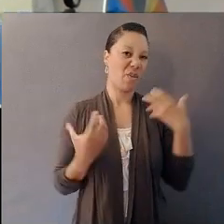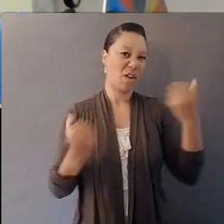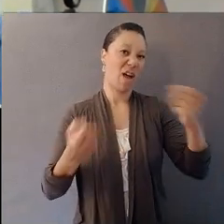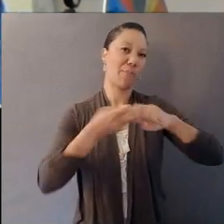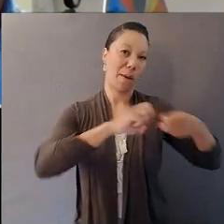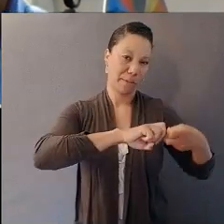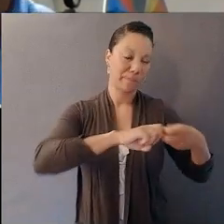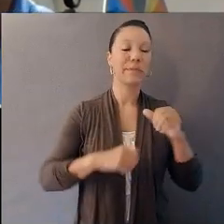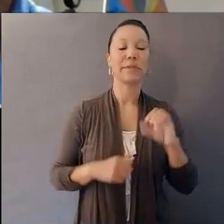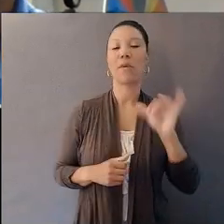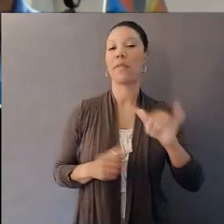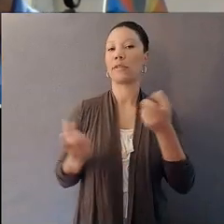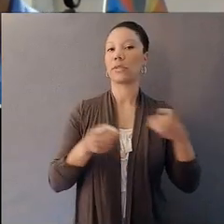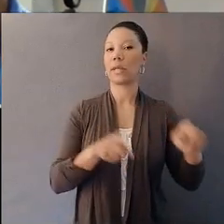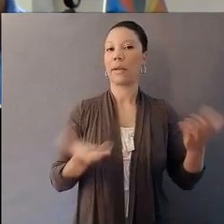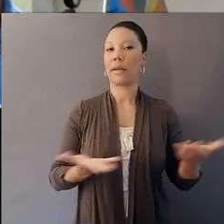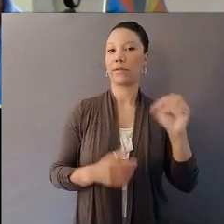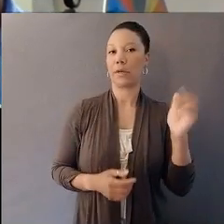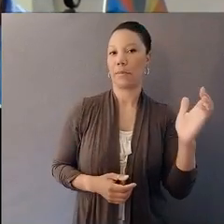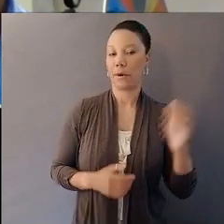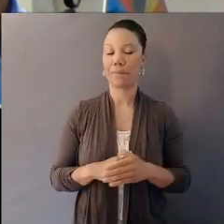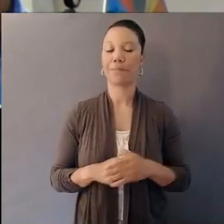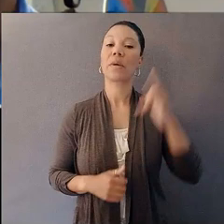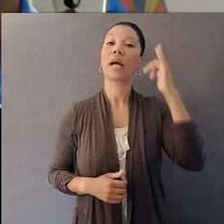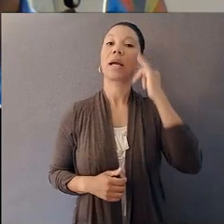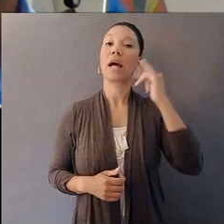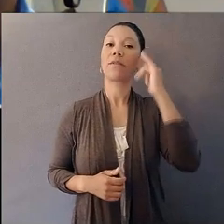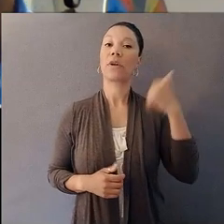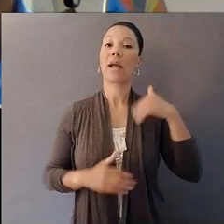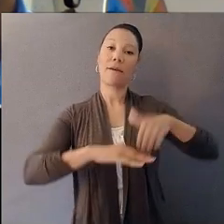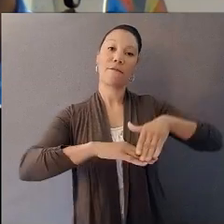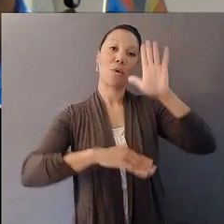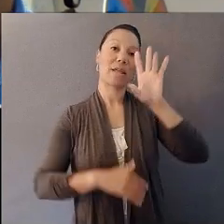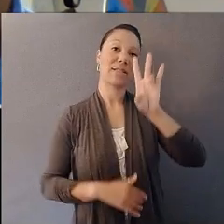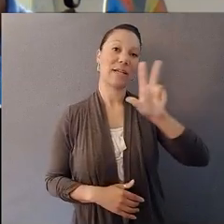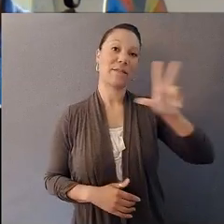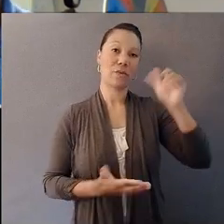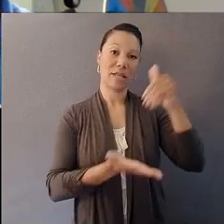here in Sacramento. And across California, there are now more than